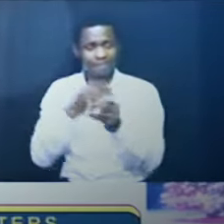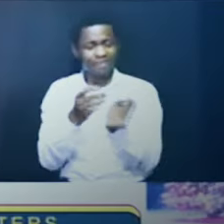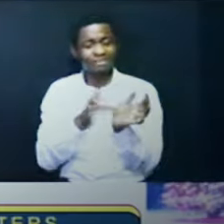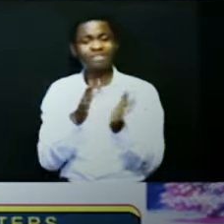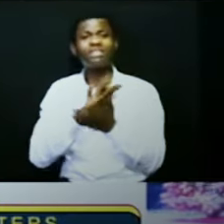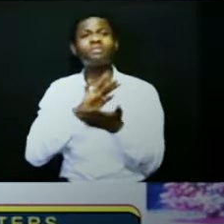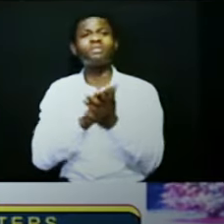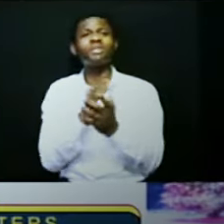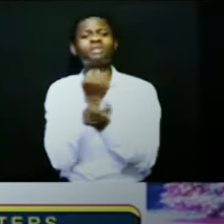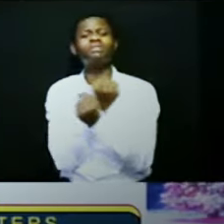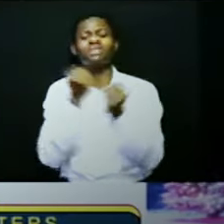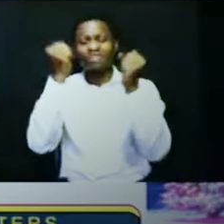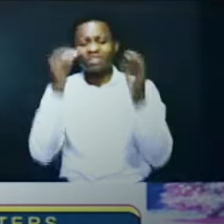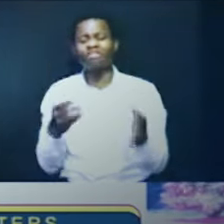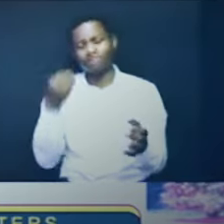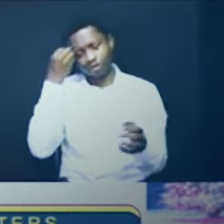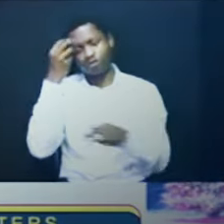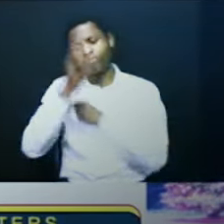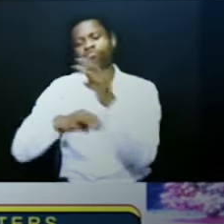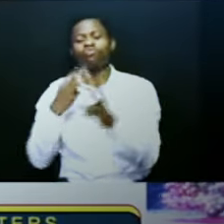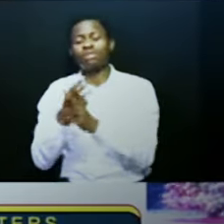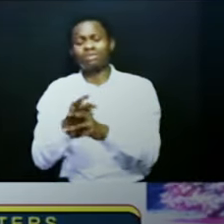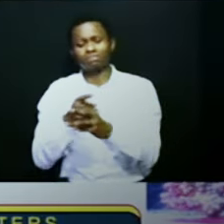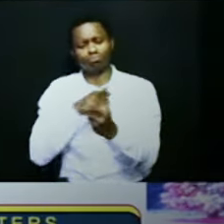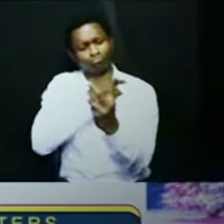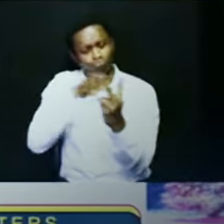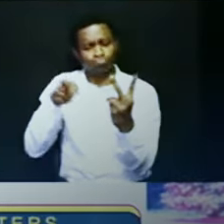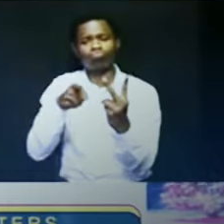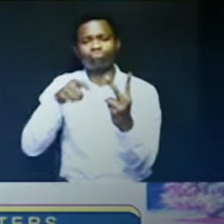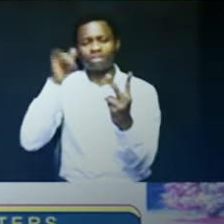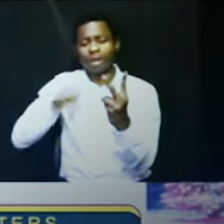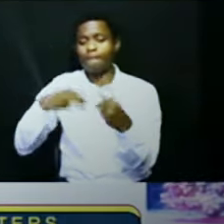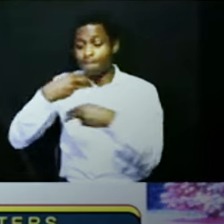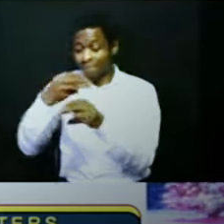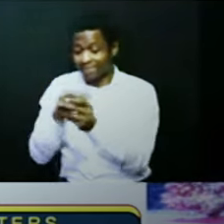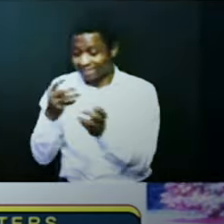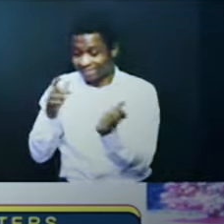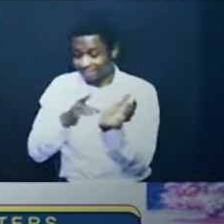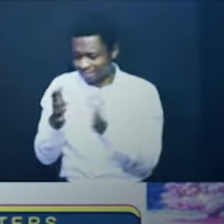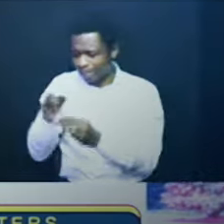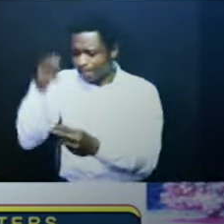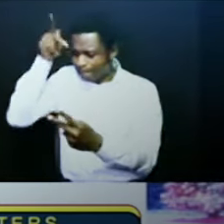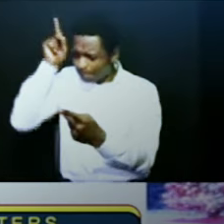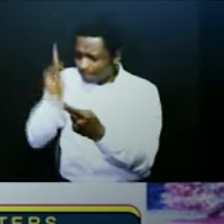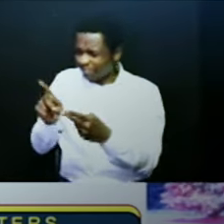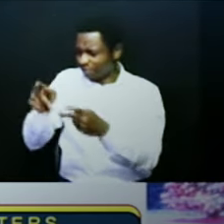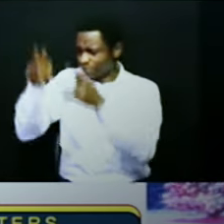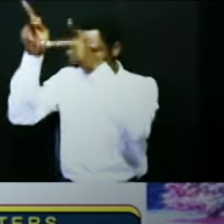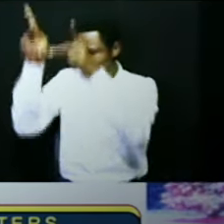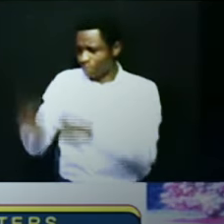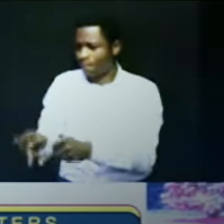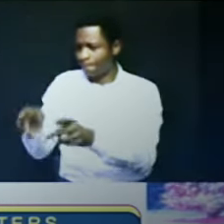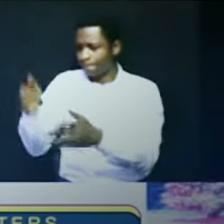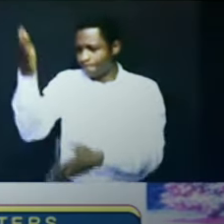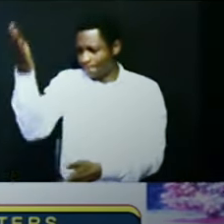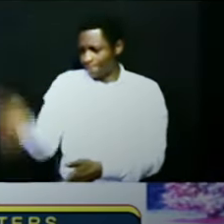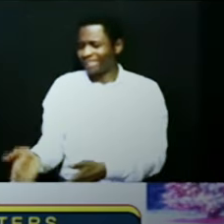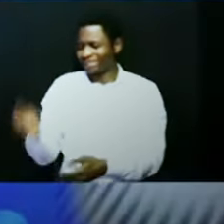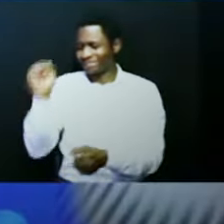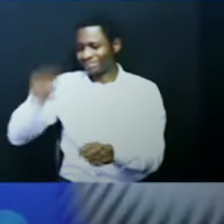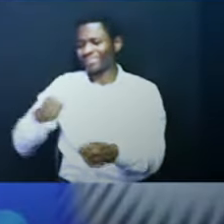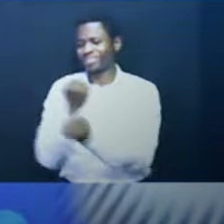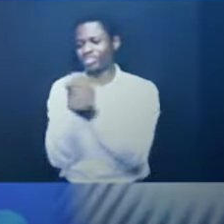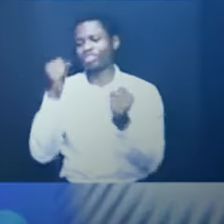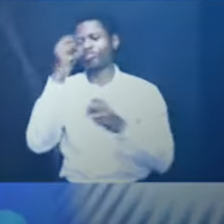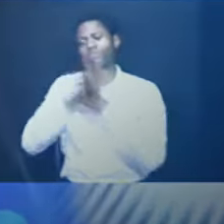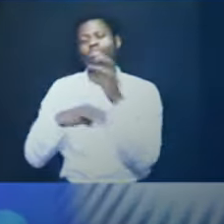the world. For us, he is not